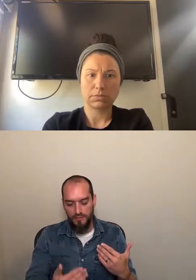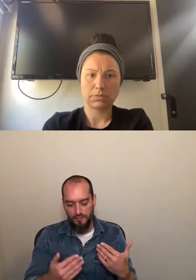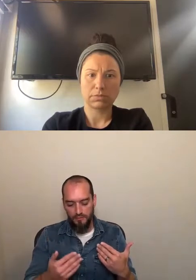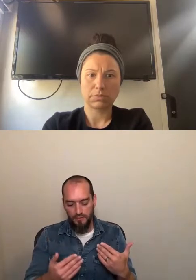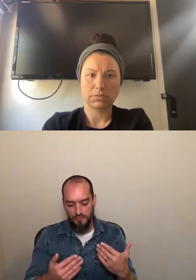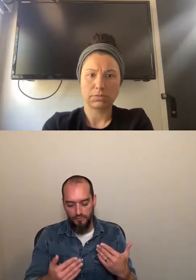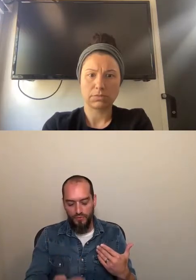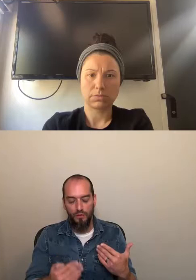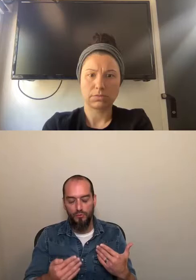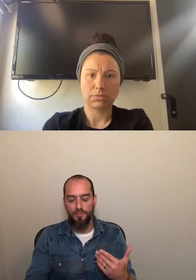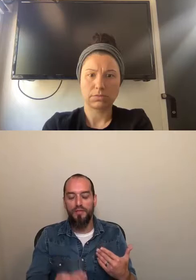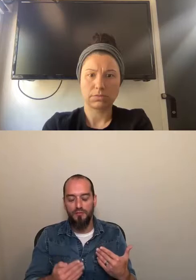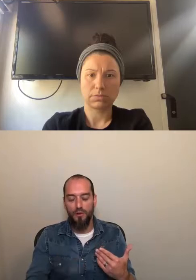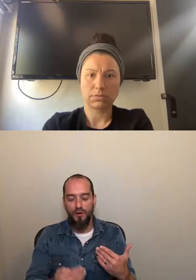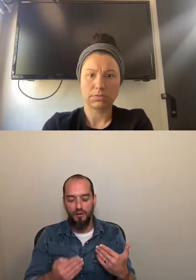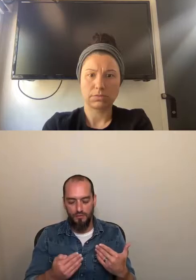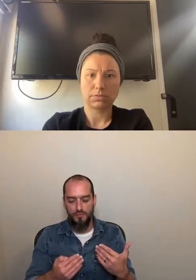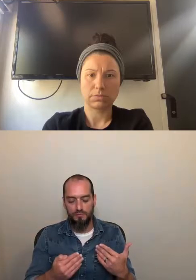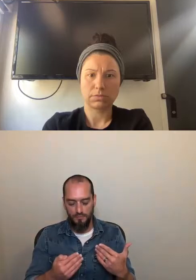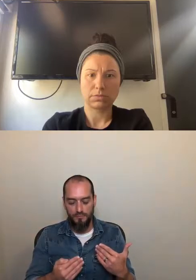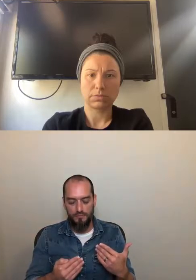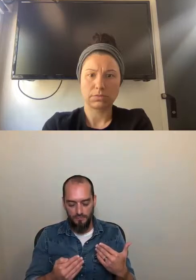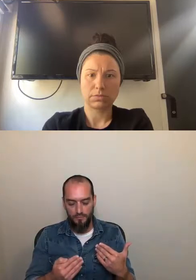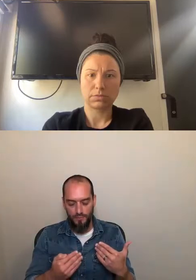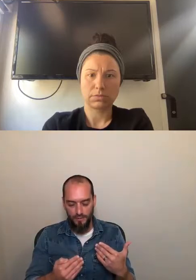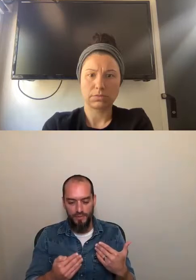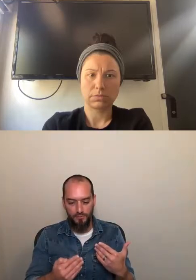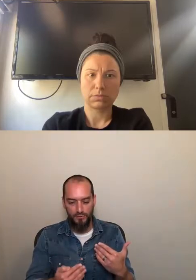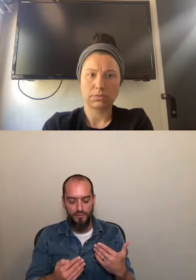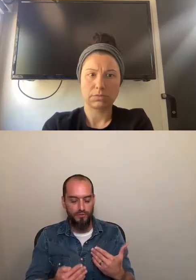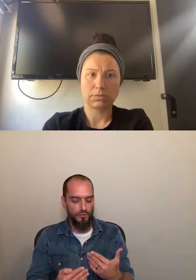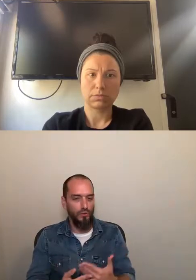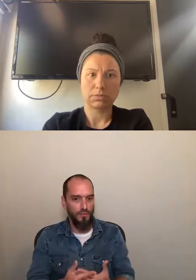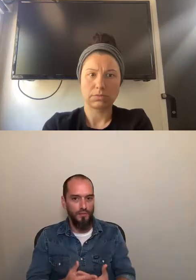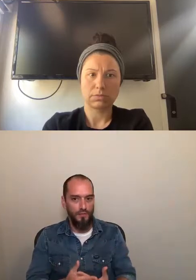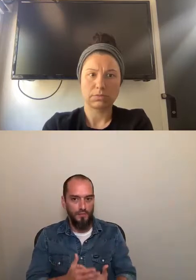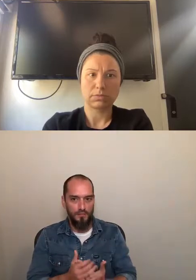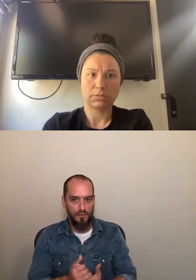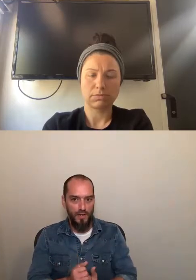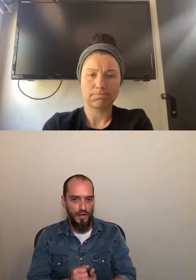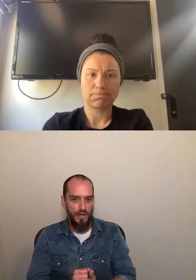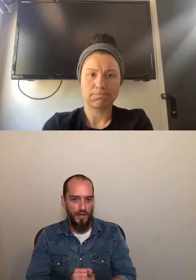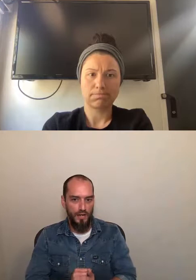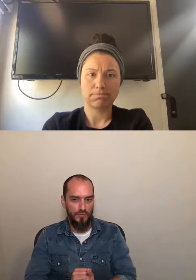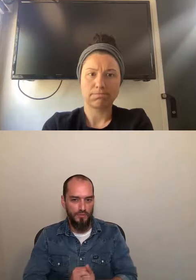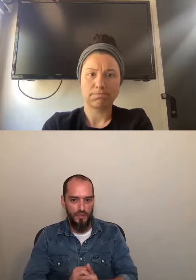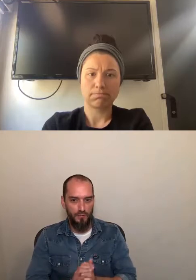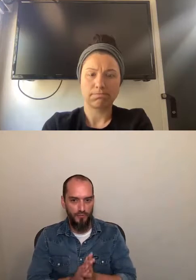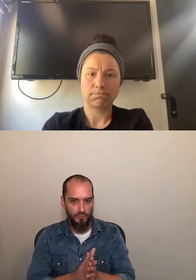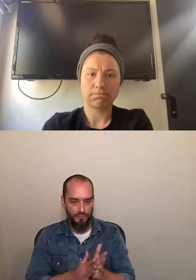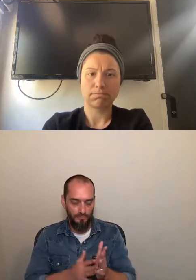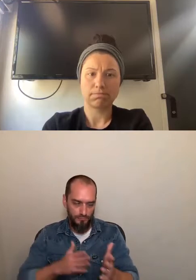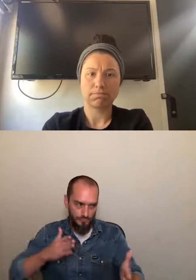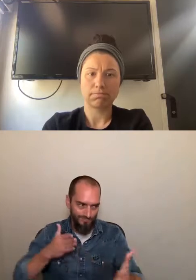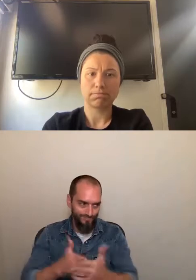this video will be picked apart by people looking to destroy me. So I have to stay away